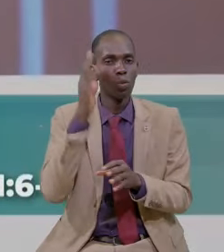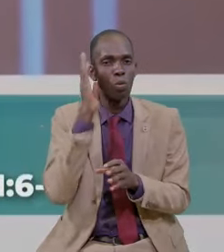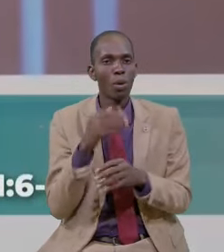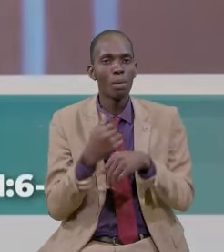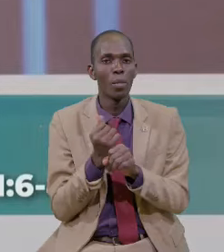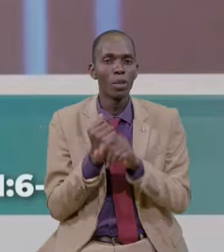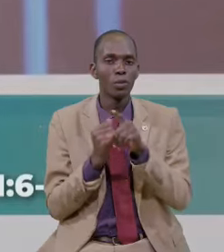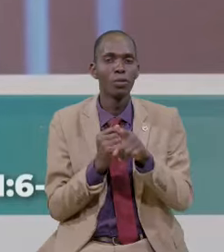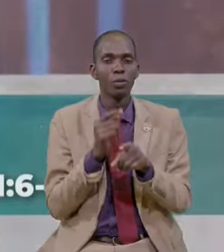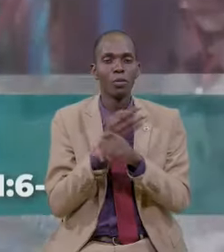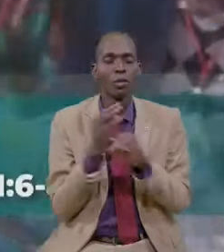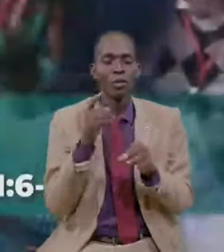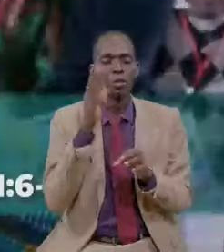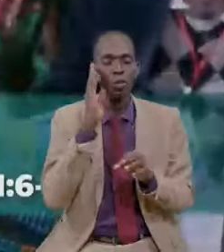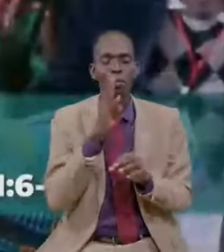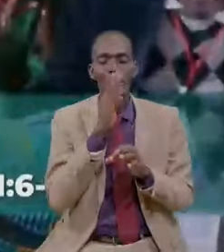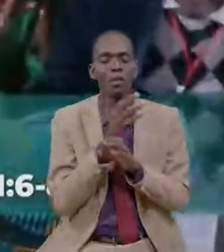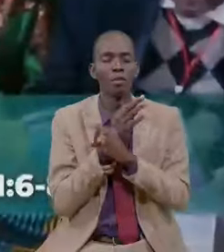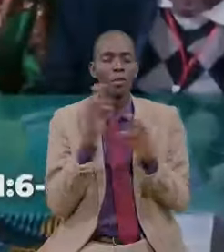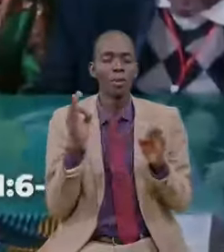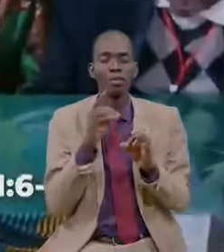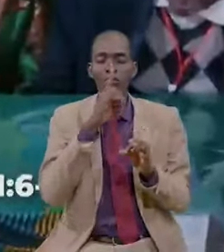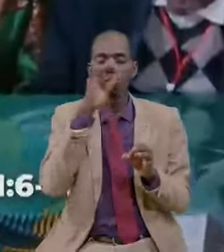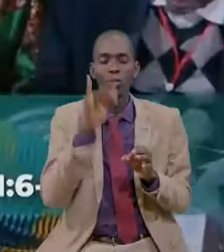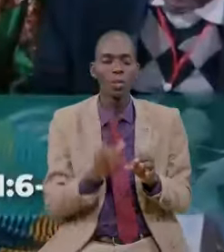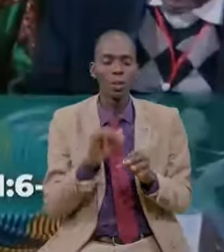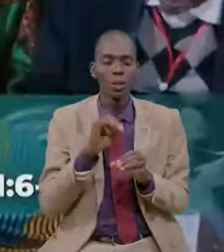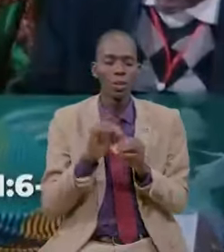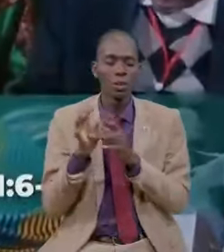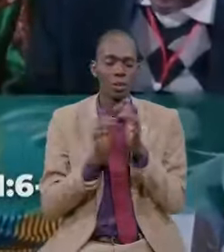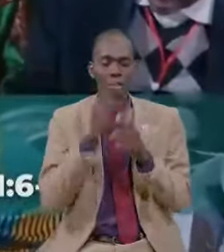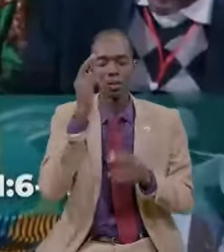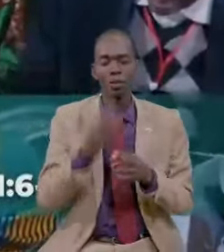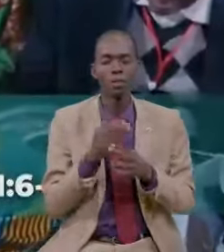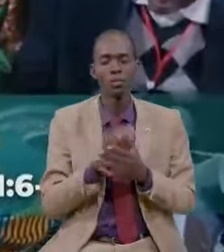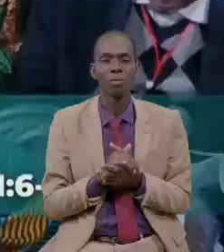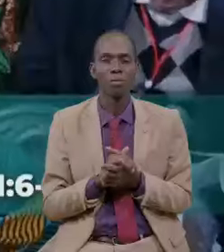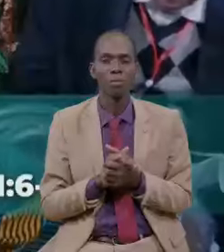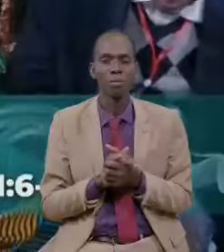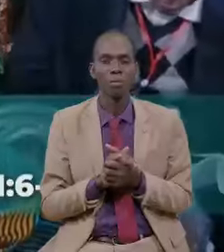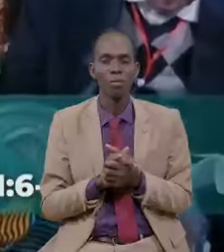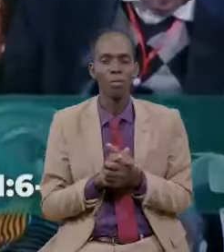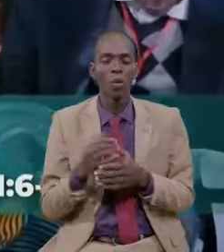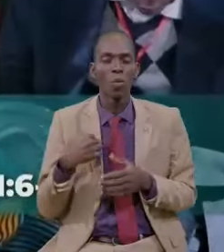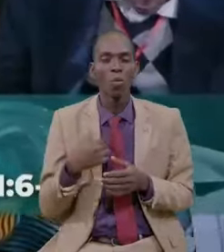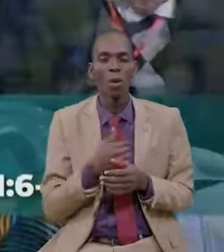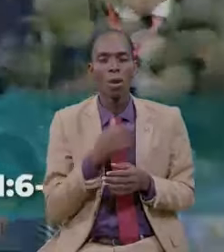you're free indeed. Amen. Free indeed. Amen. We're free from all